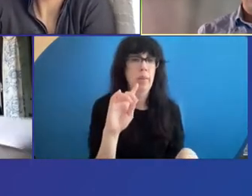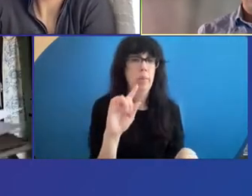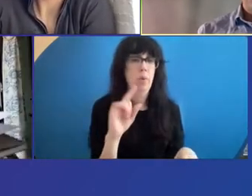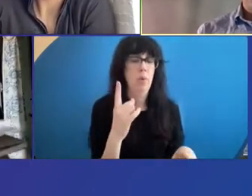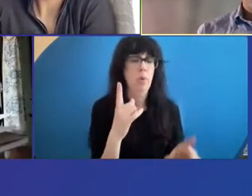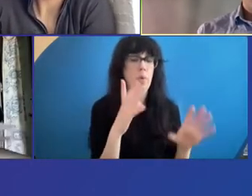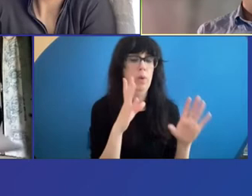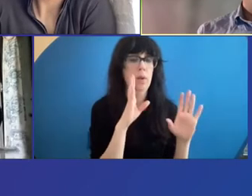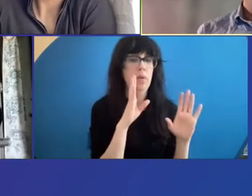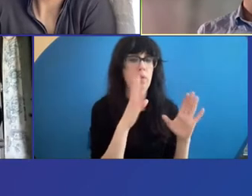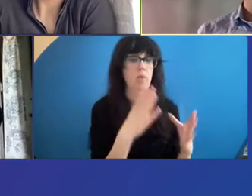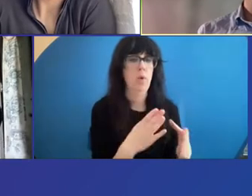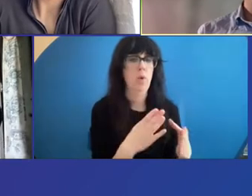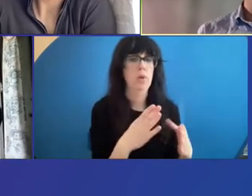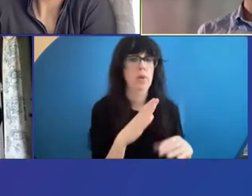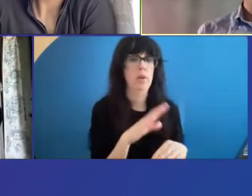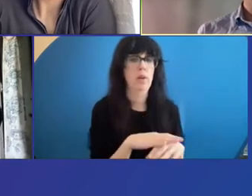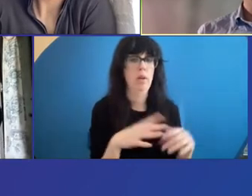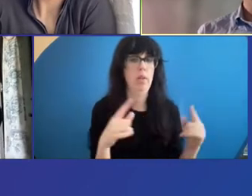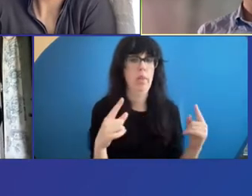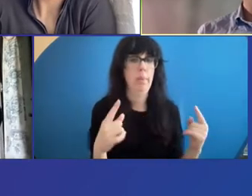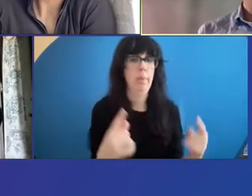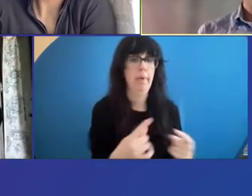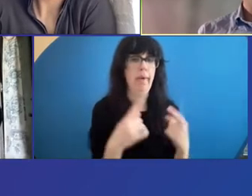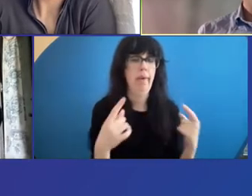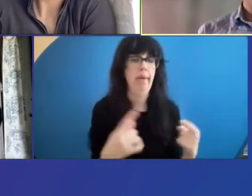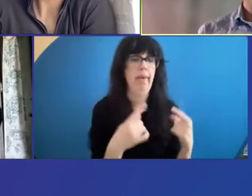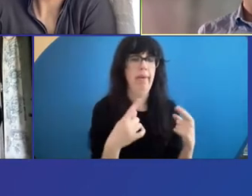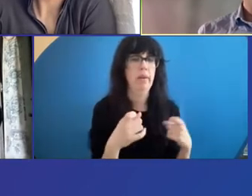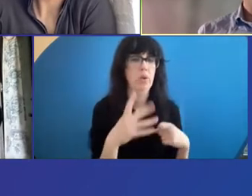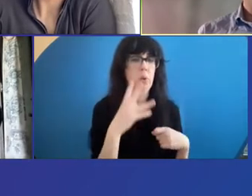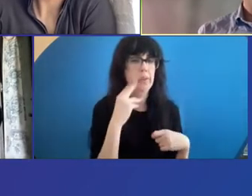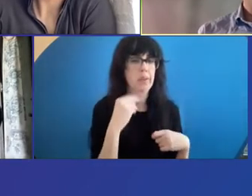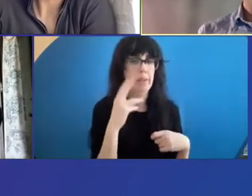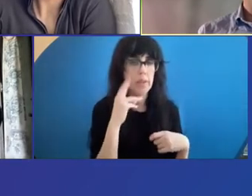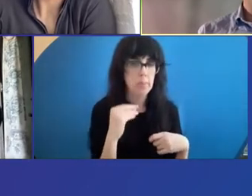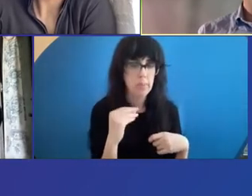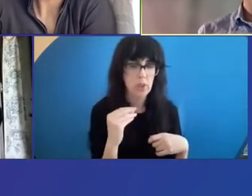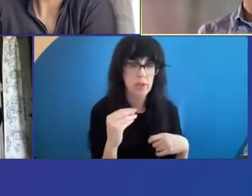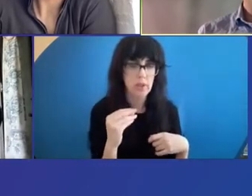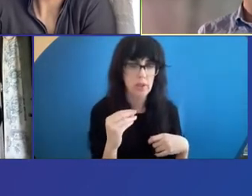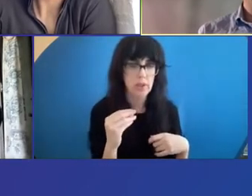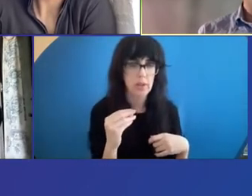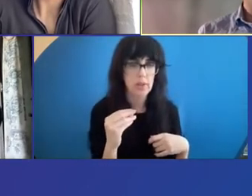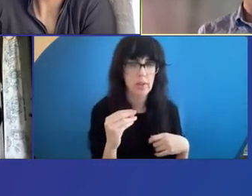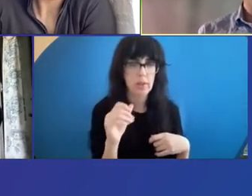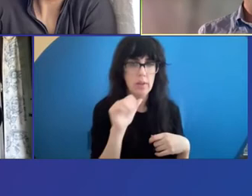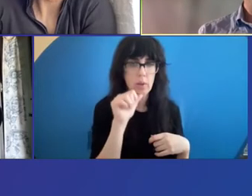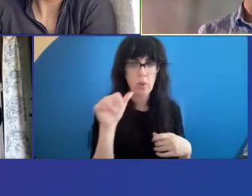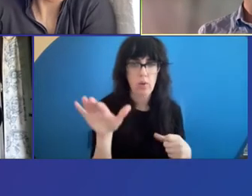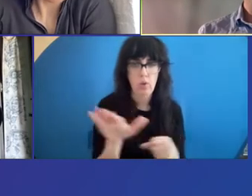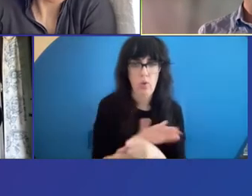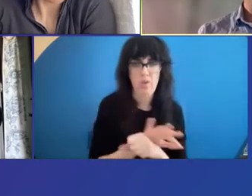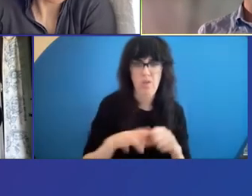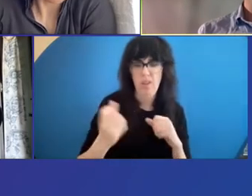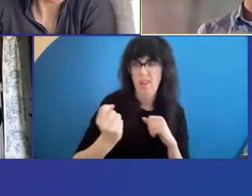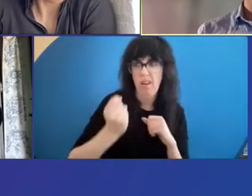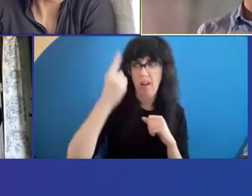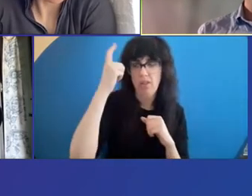on, you know, the pain that we experience, that we don't understand the full